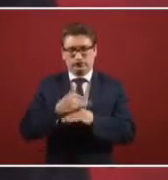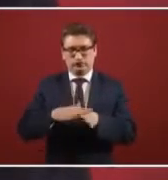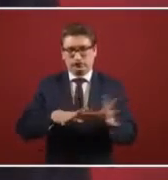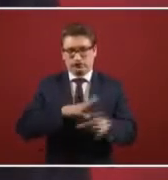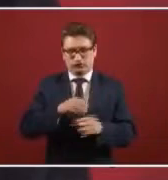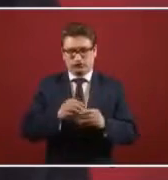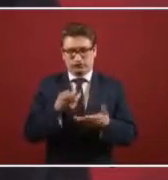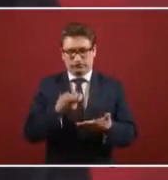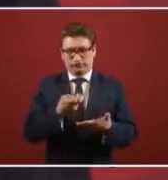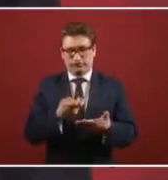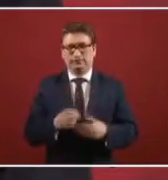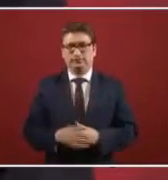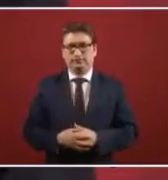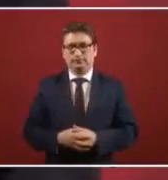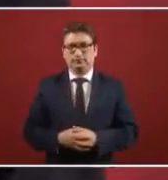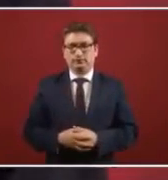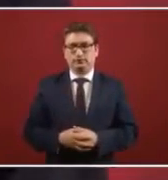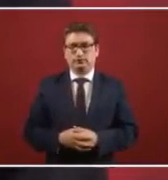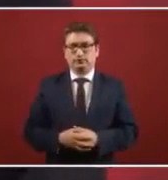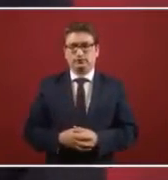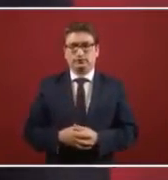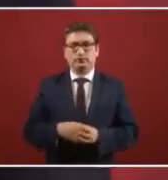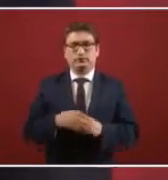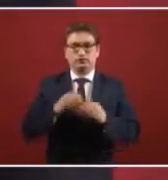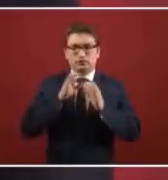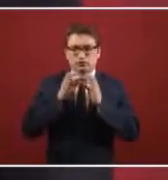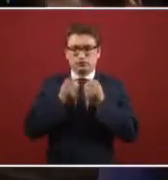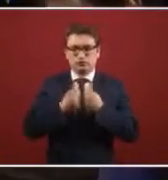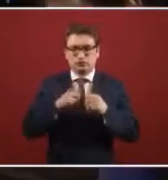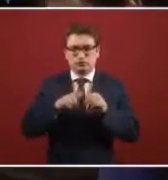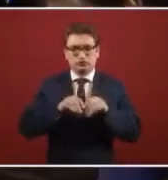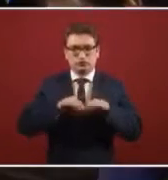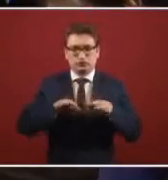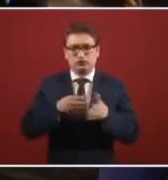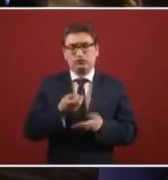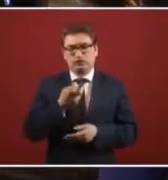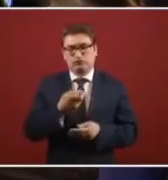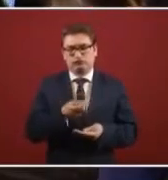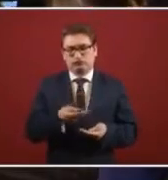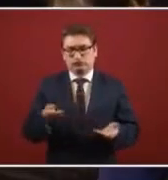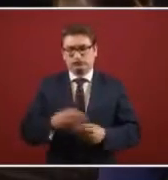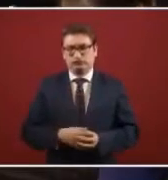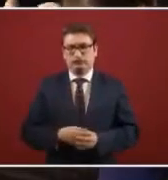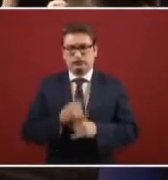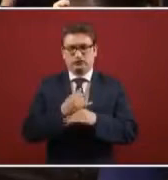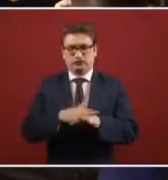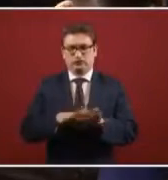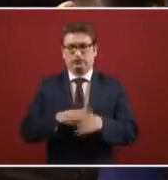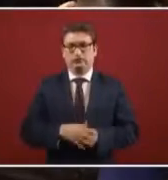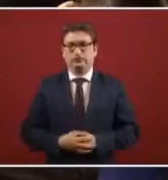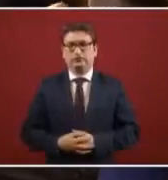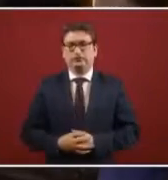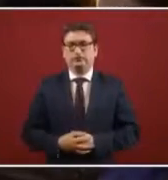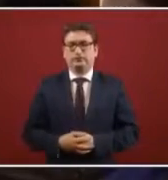information, this data, a través de comunicación via social. social communications. Eh,